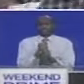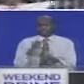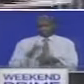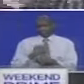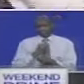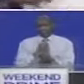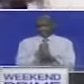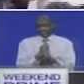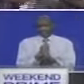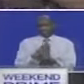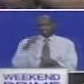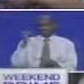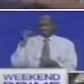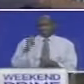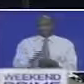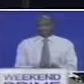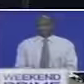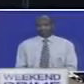Karani, KTN.